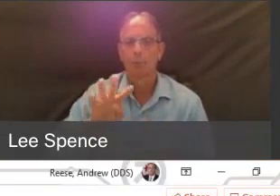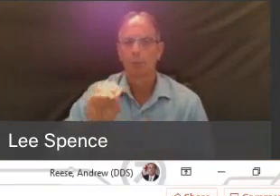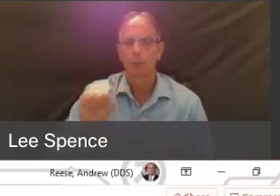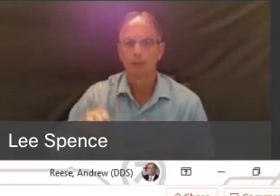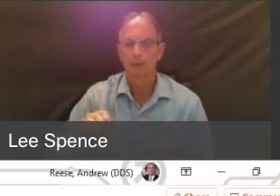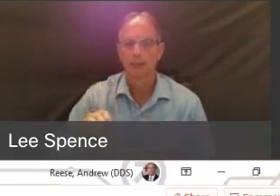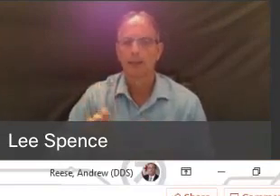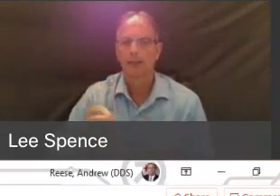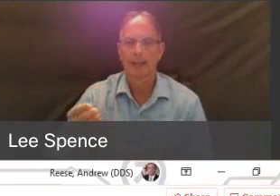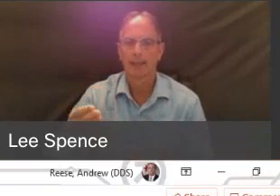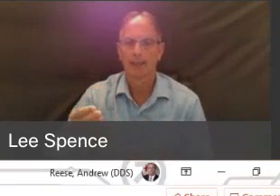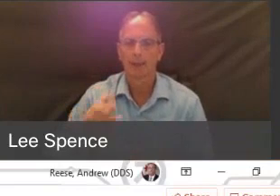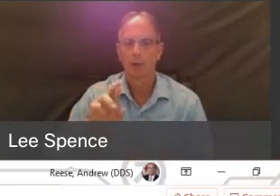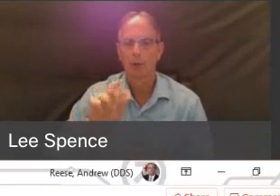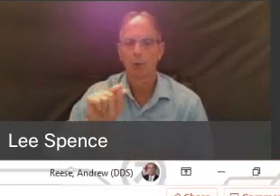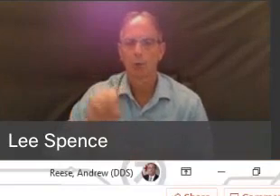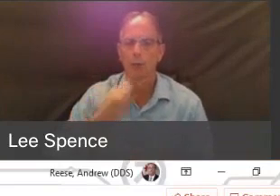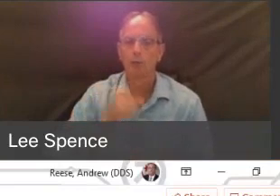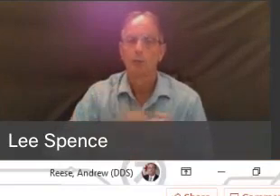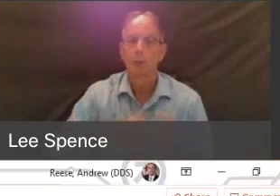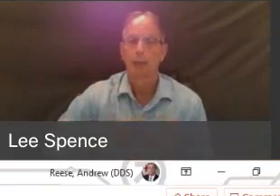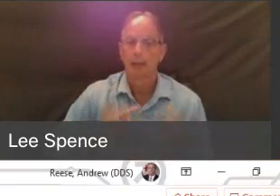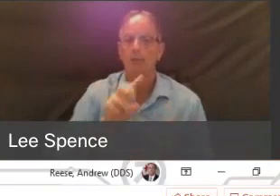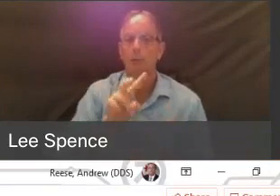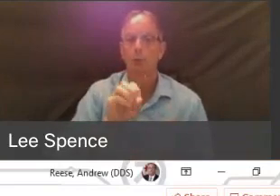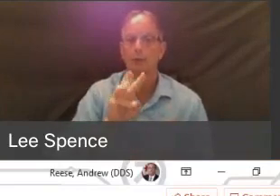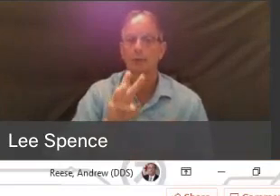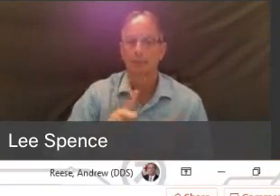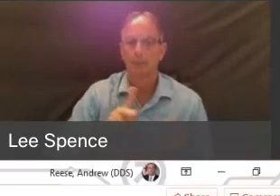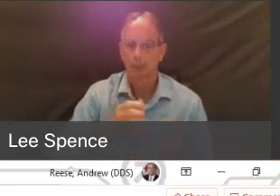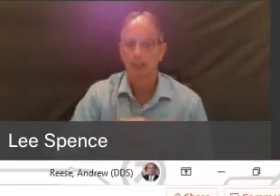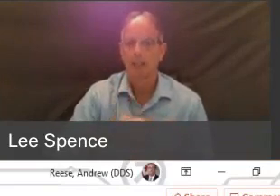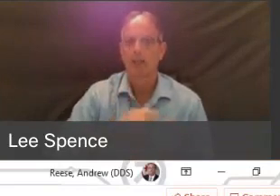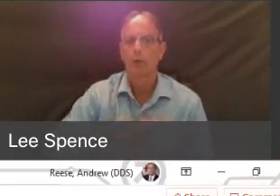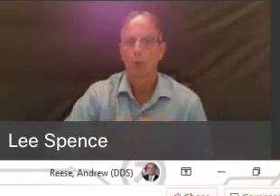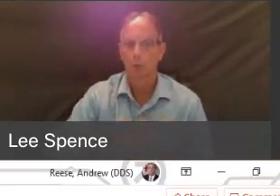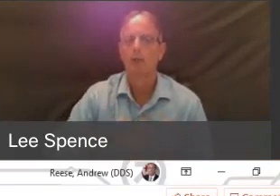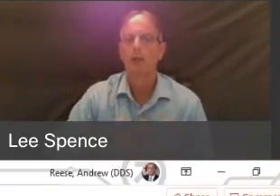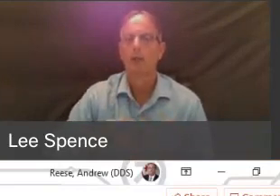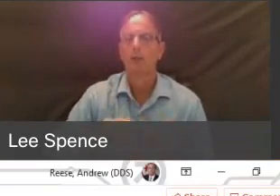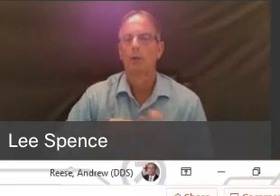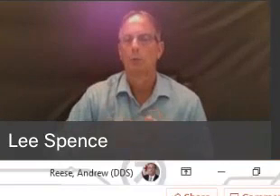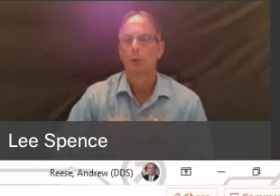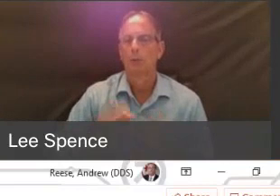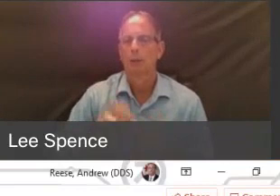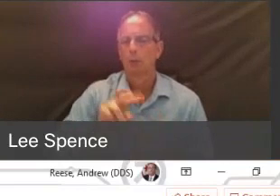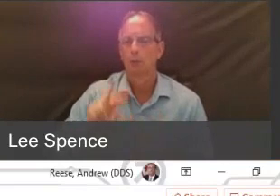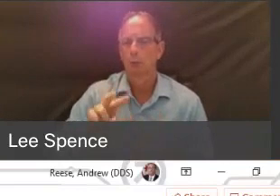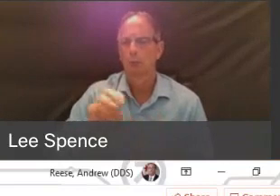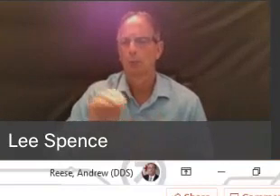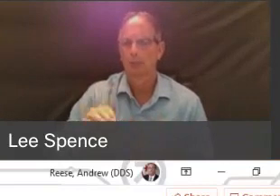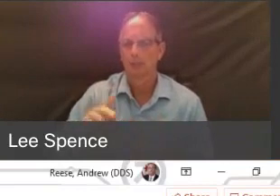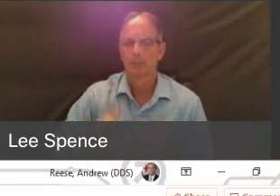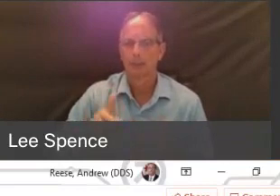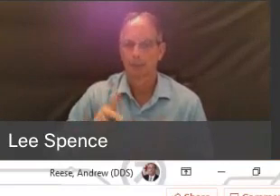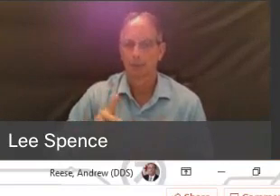rate. In supported living, 206 people contracting COVID represent about 22% of